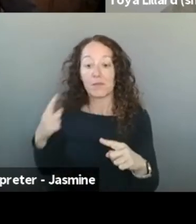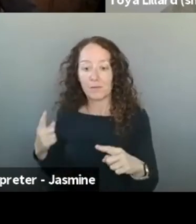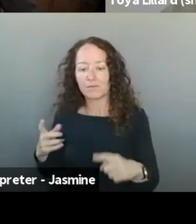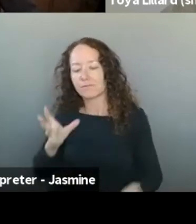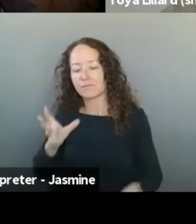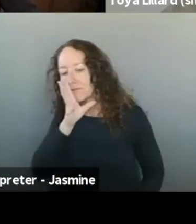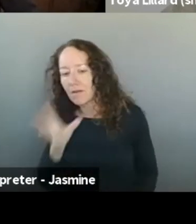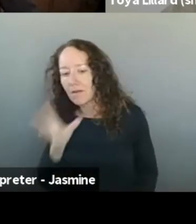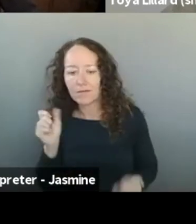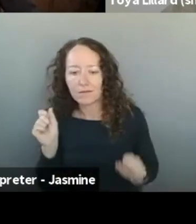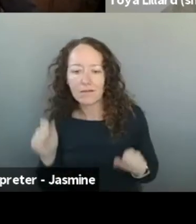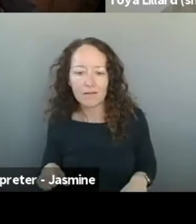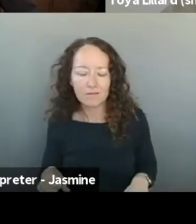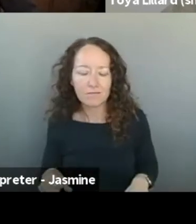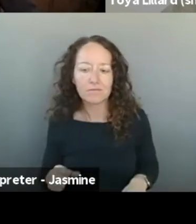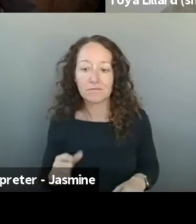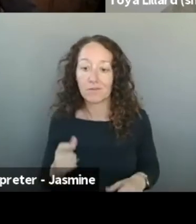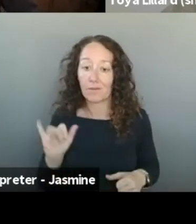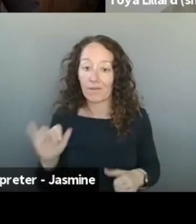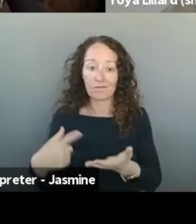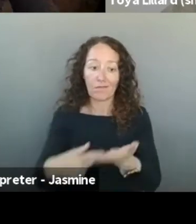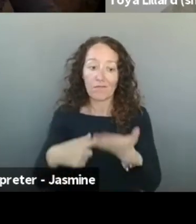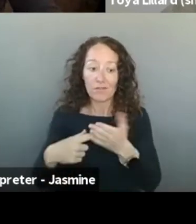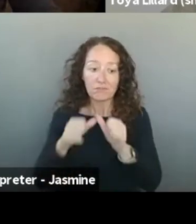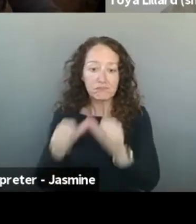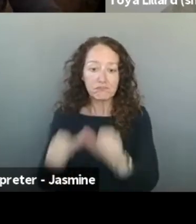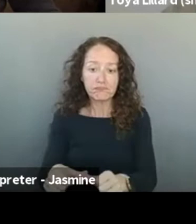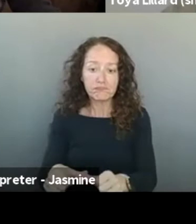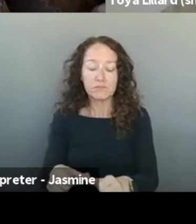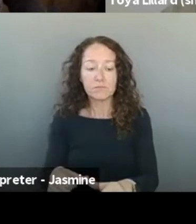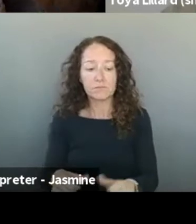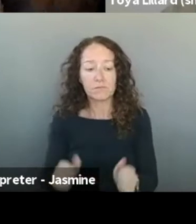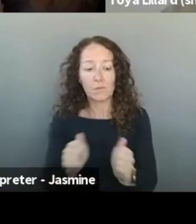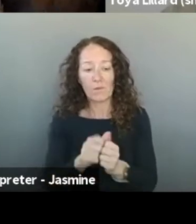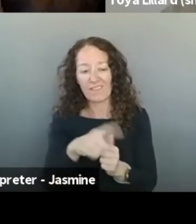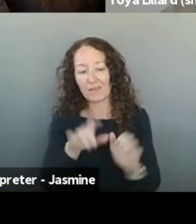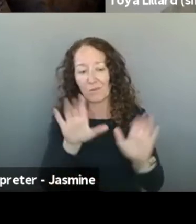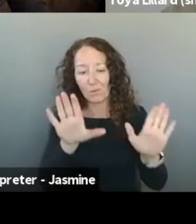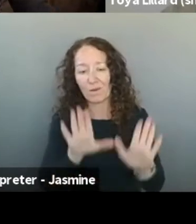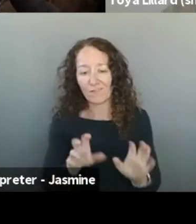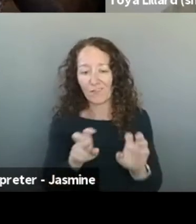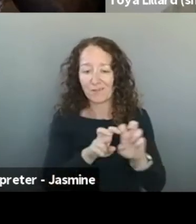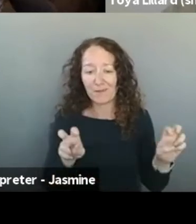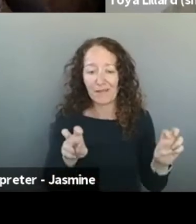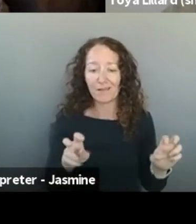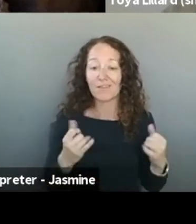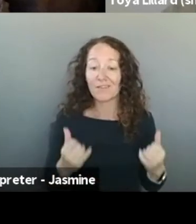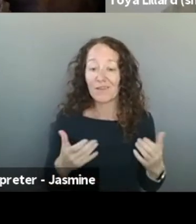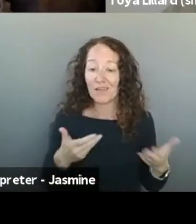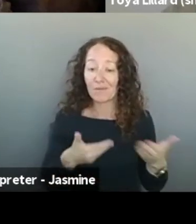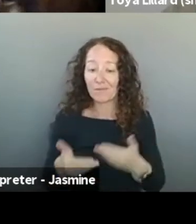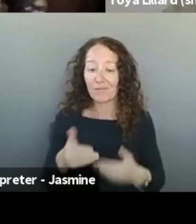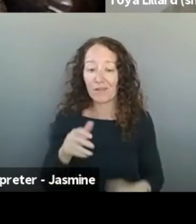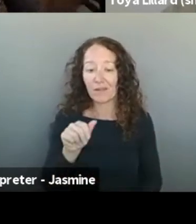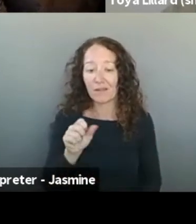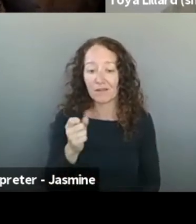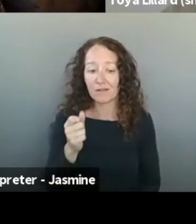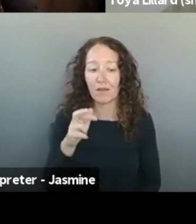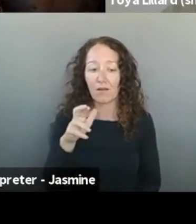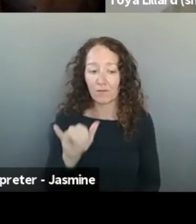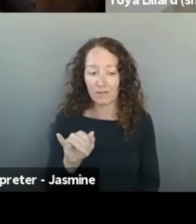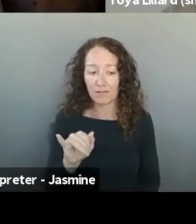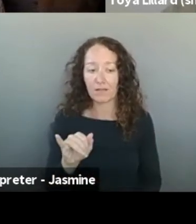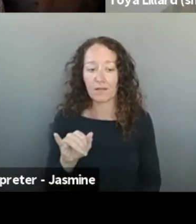to continue the conversation for this incredible panel. So I'm going to invite in a moment Asari Beal,